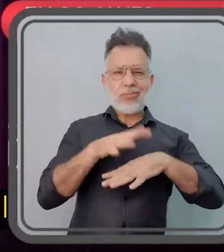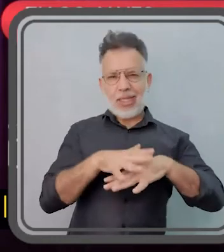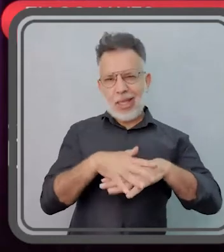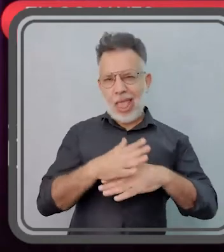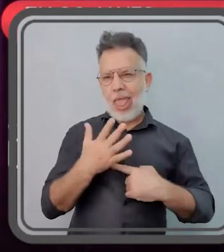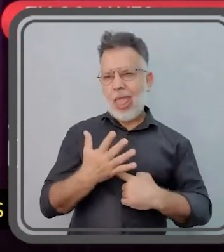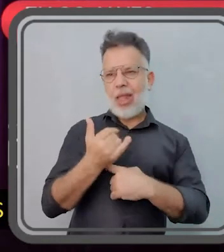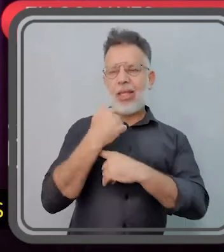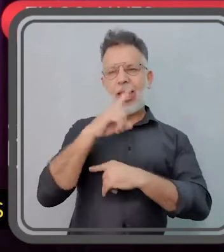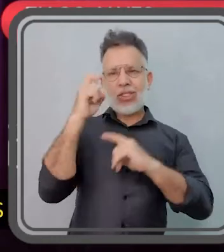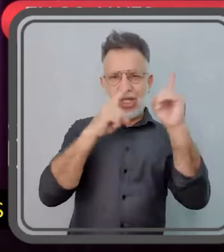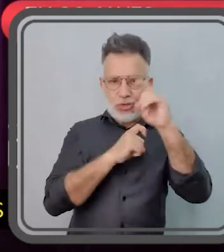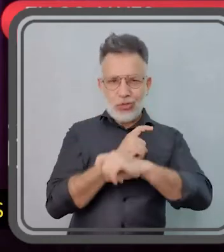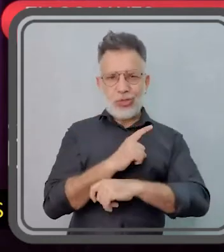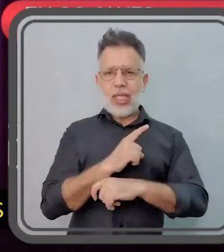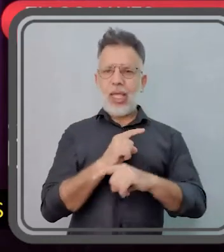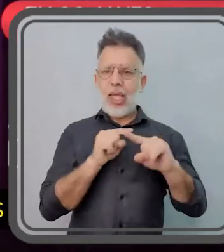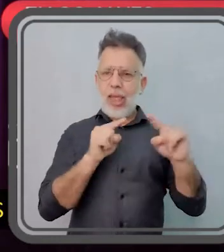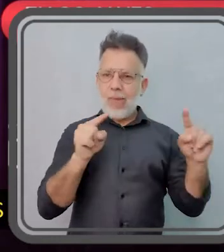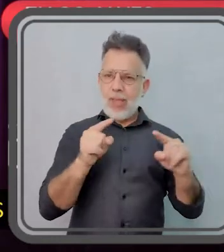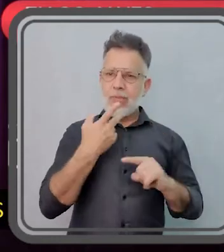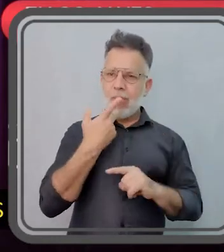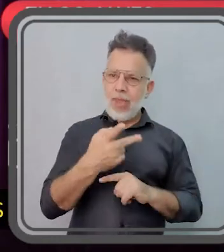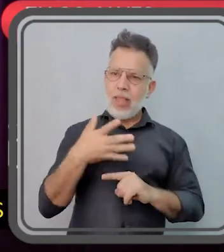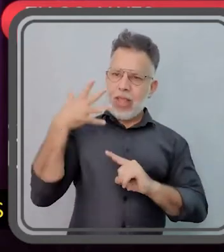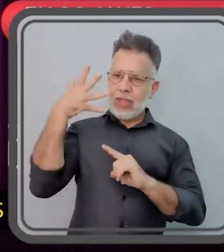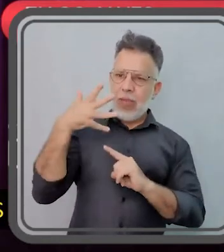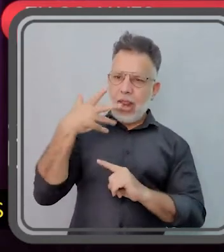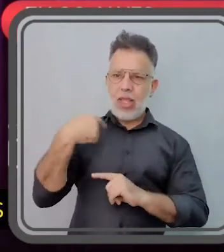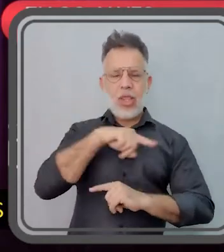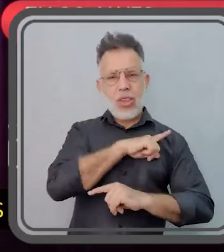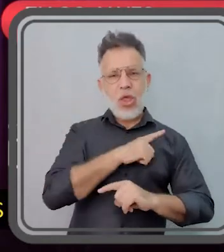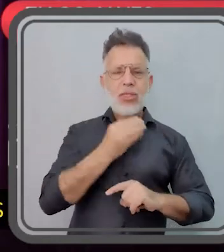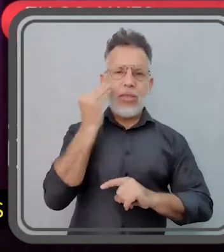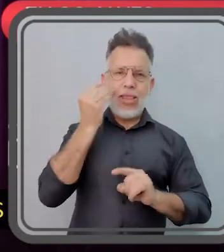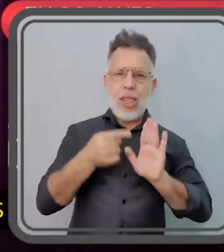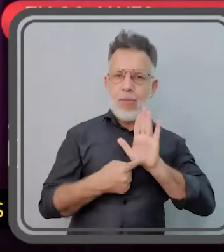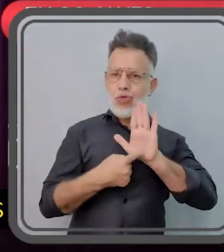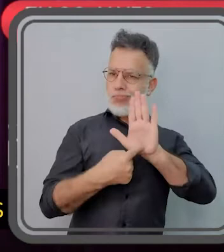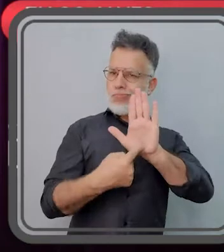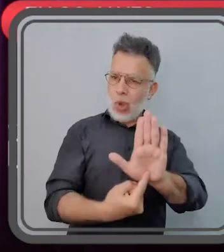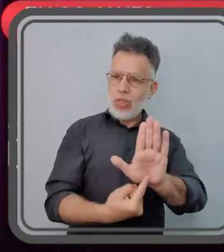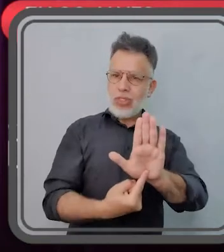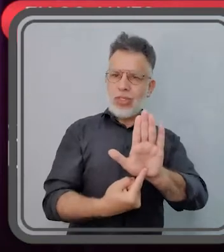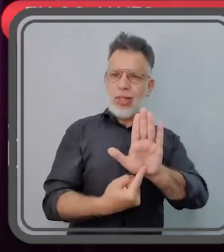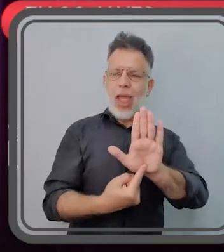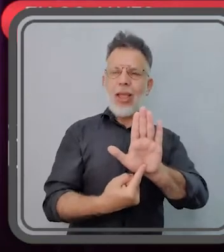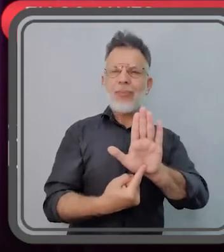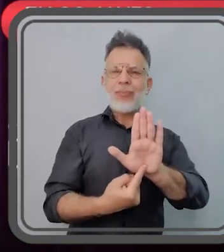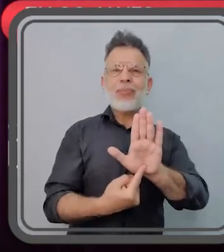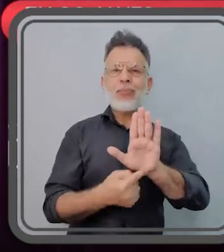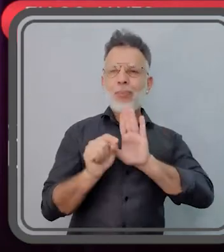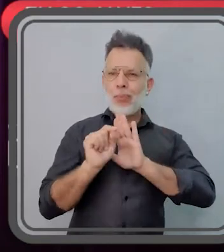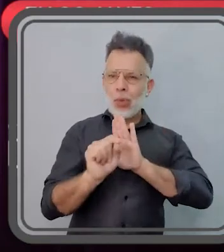it's difficult. So we, through these sessions that we do with universities, we try to make